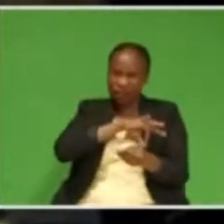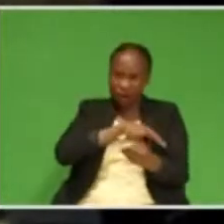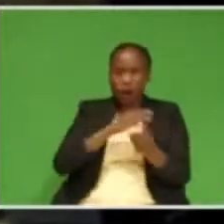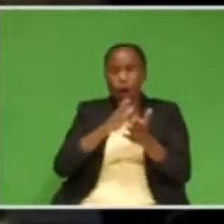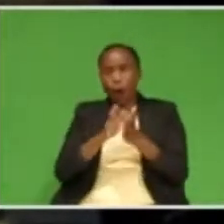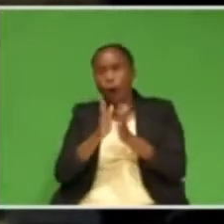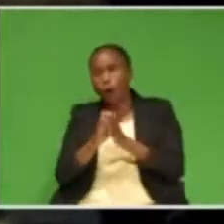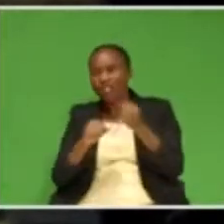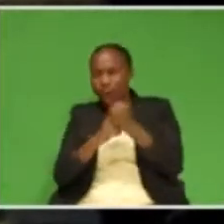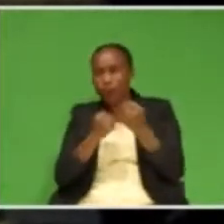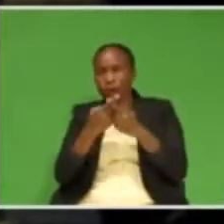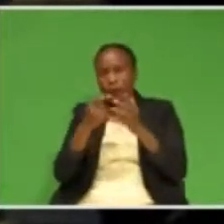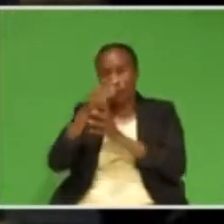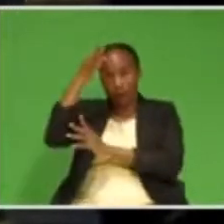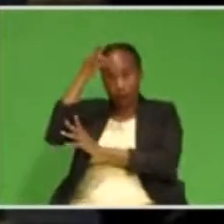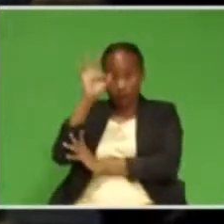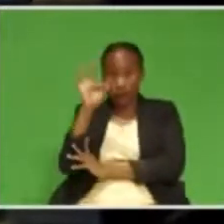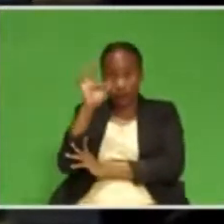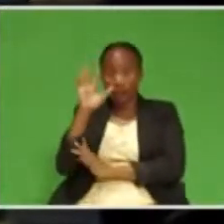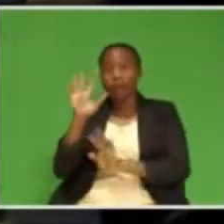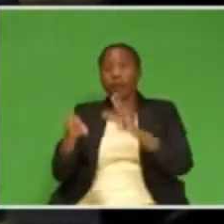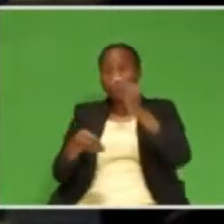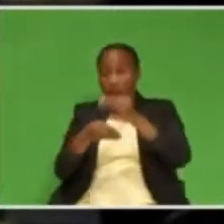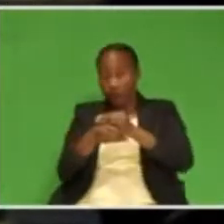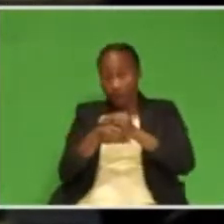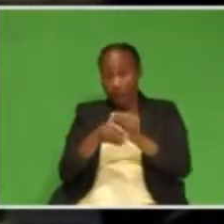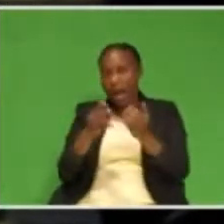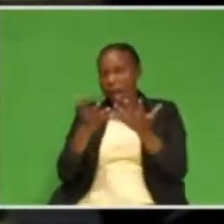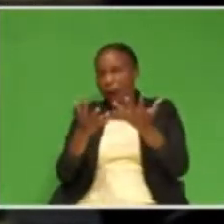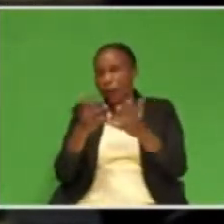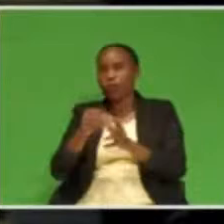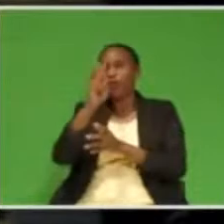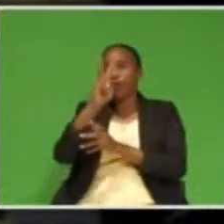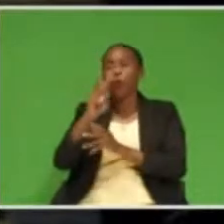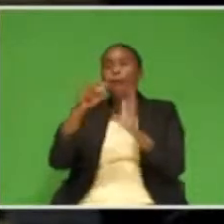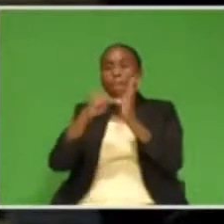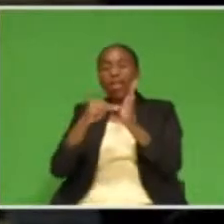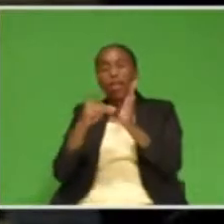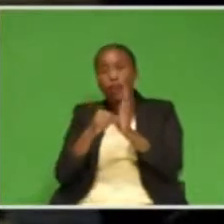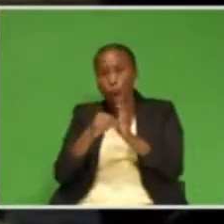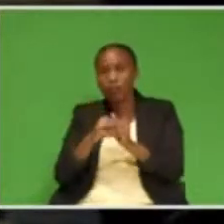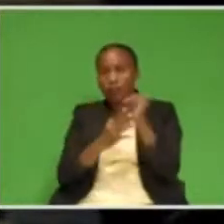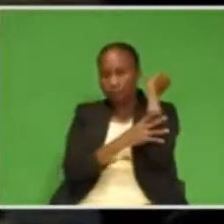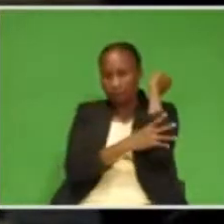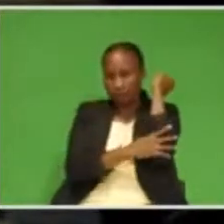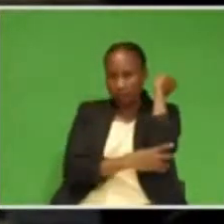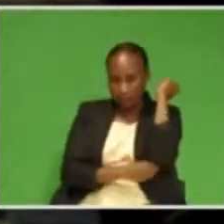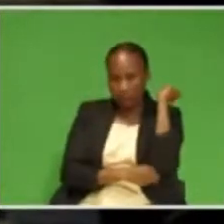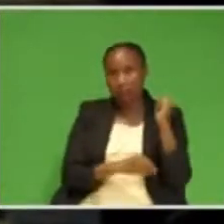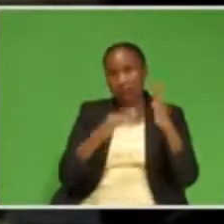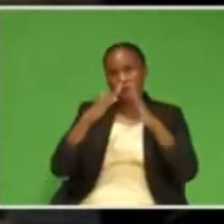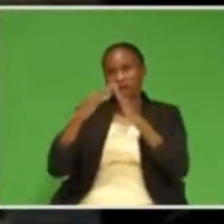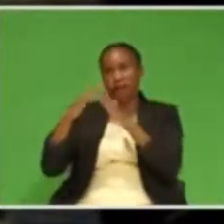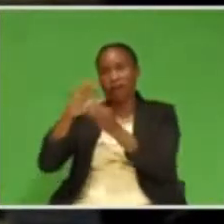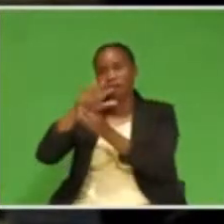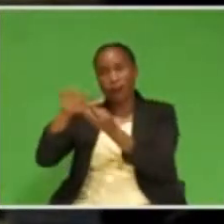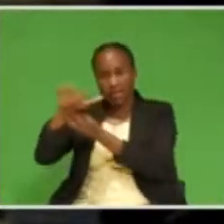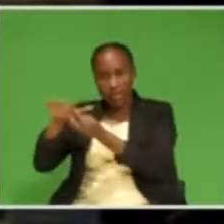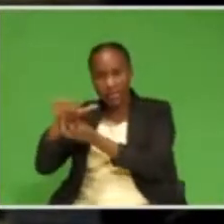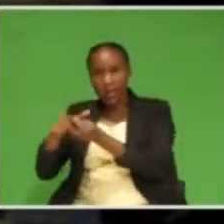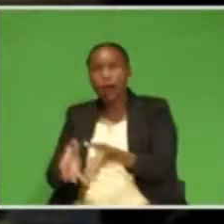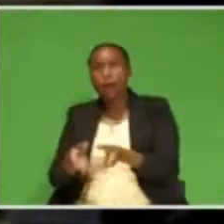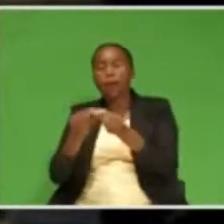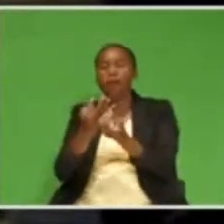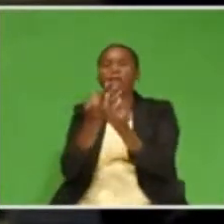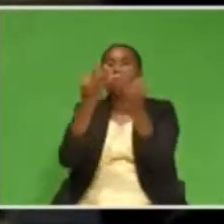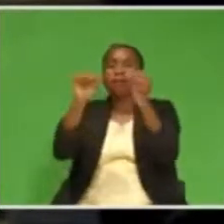state. In addition, around 2 million indigent households receive free basic